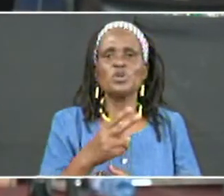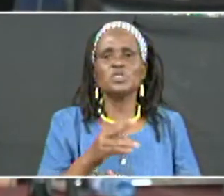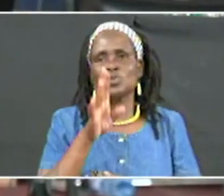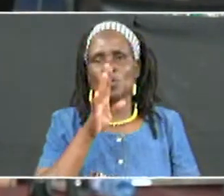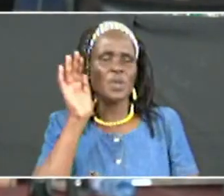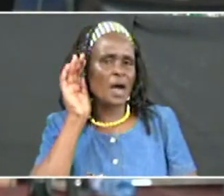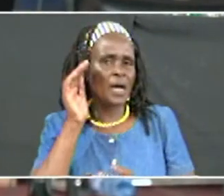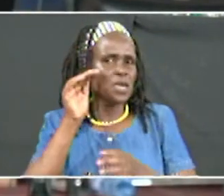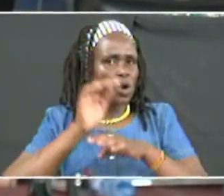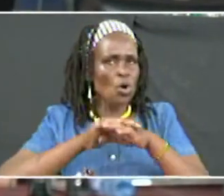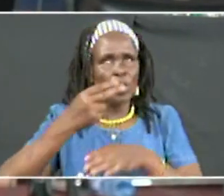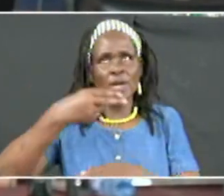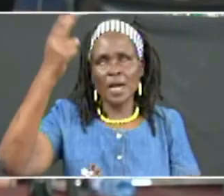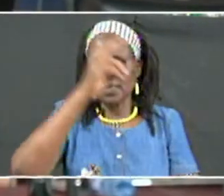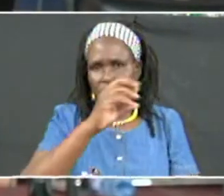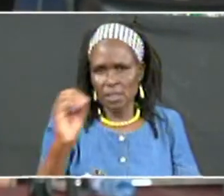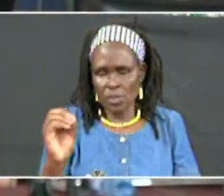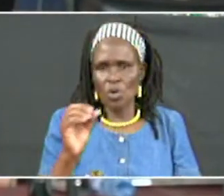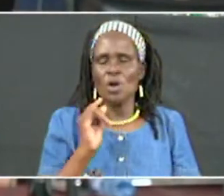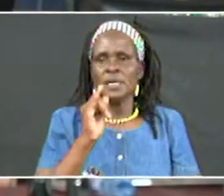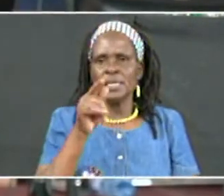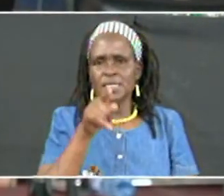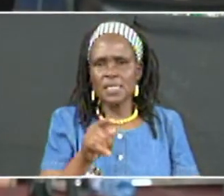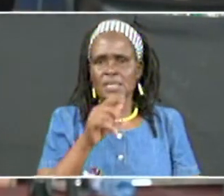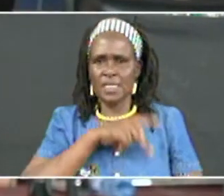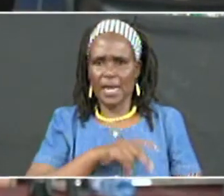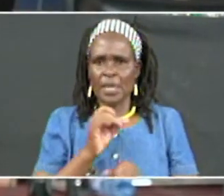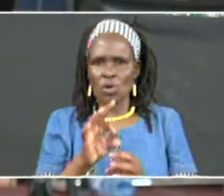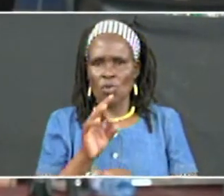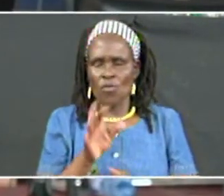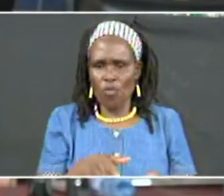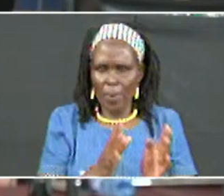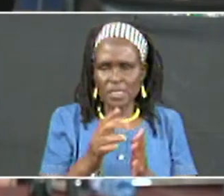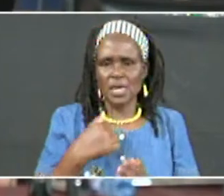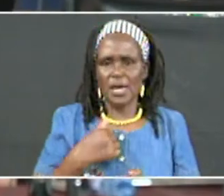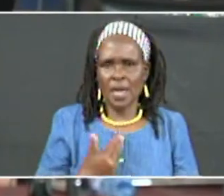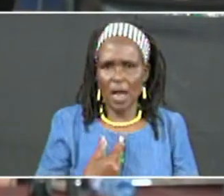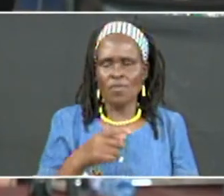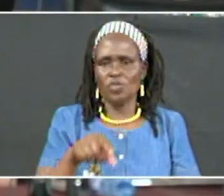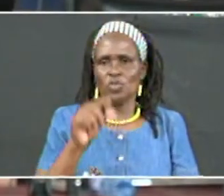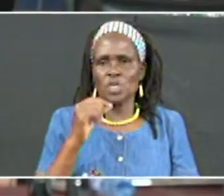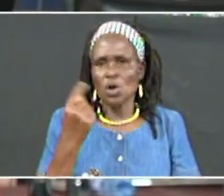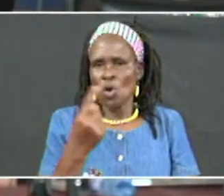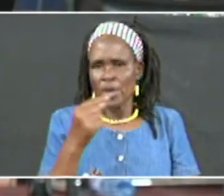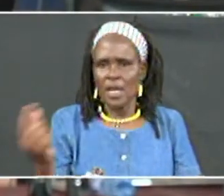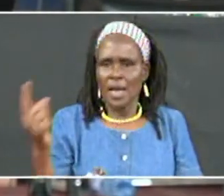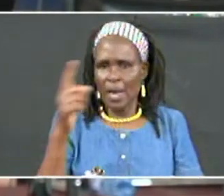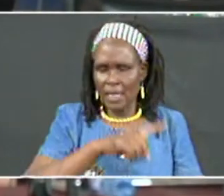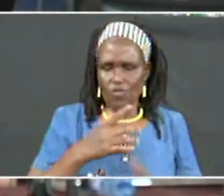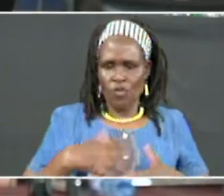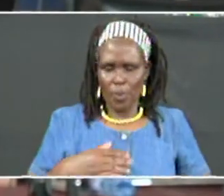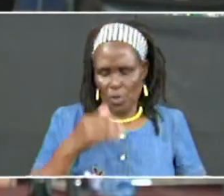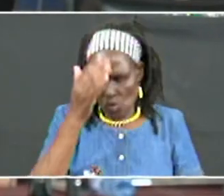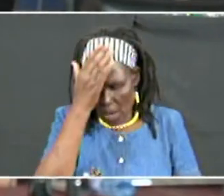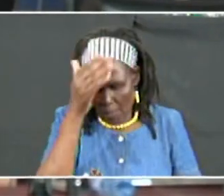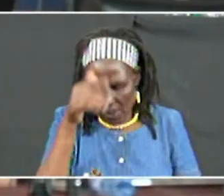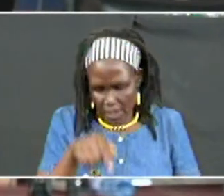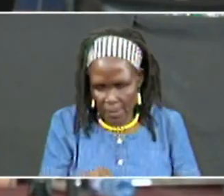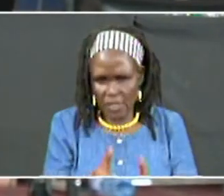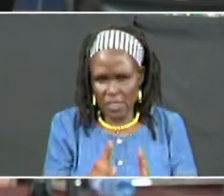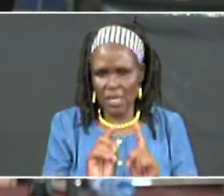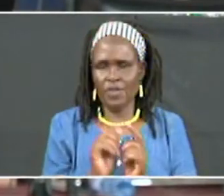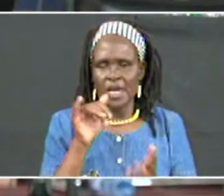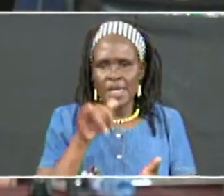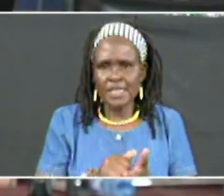high. Is this the kind of fast I have chosen? Only a day for people to humble themselves? Is it